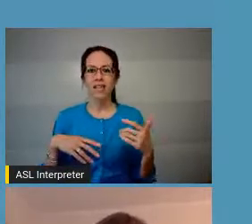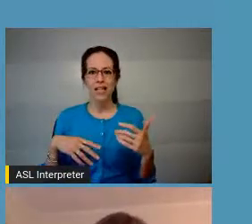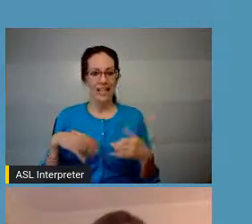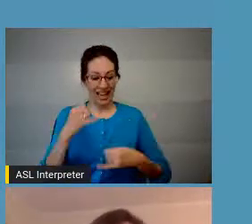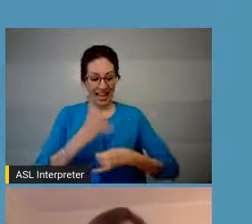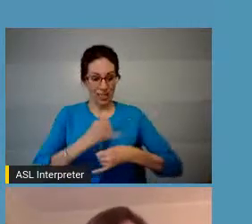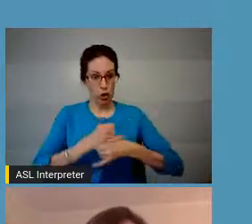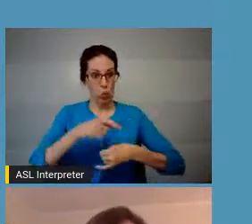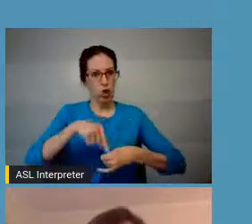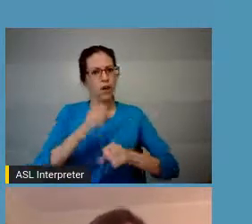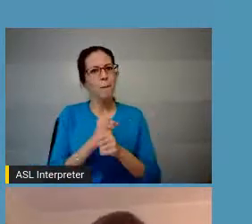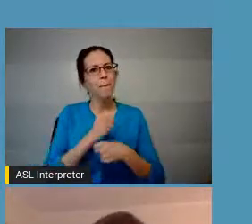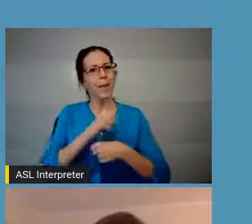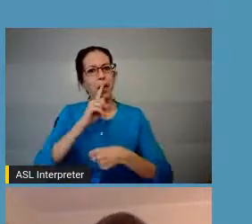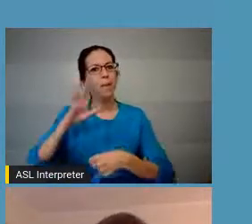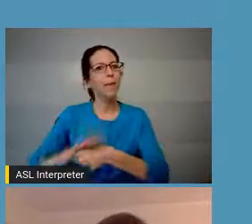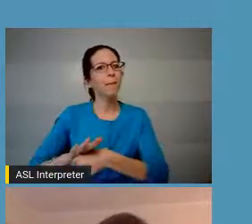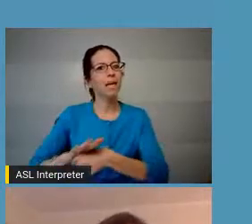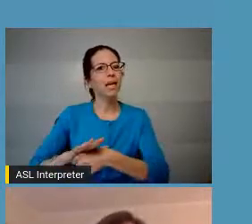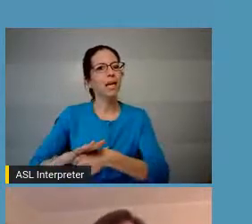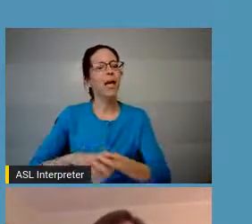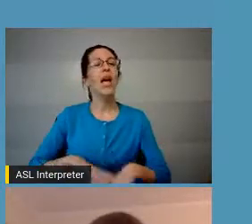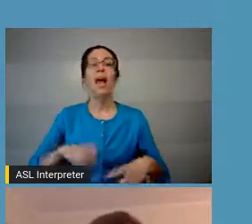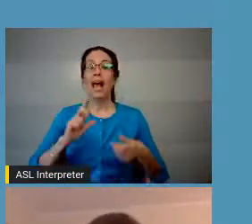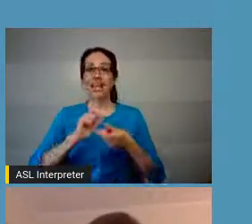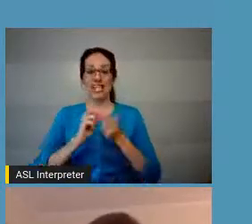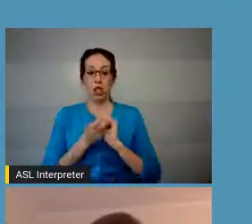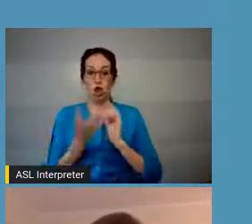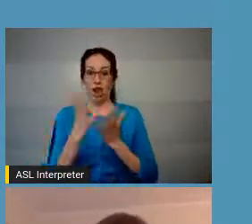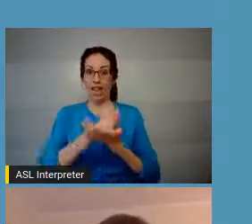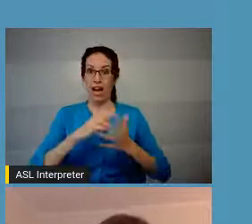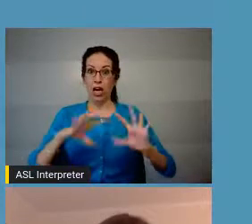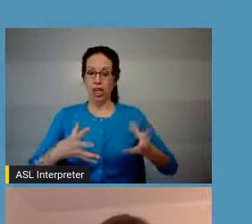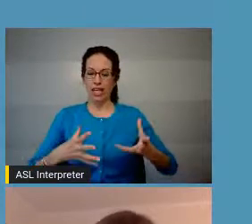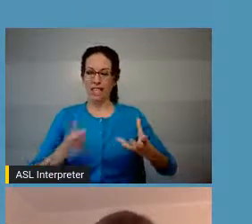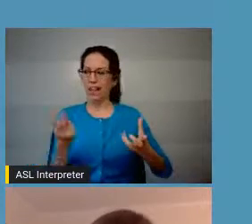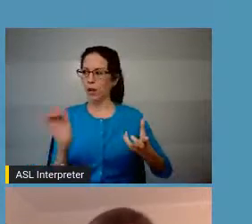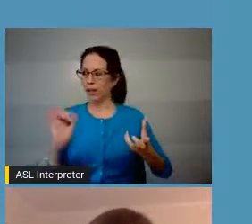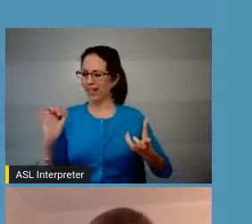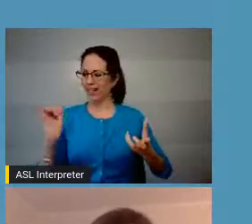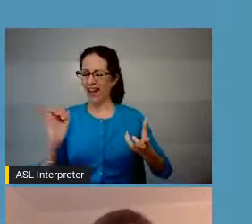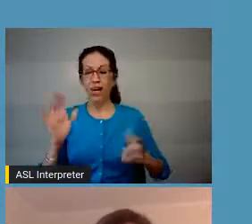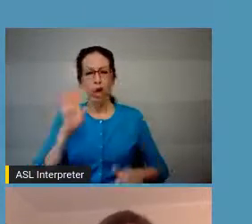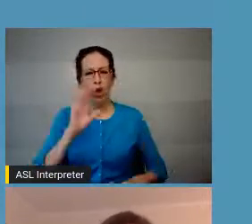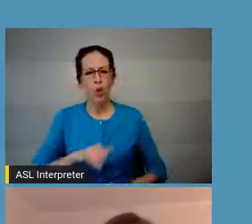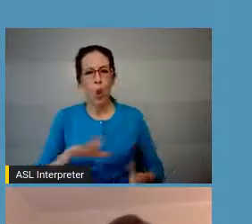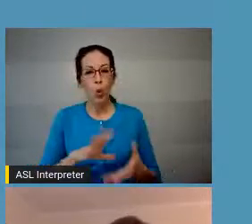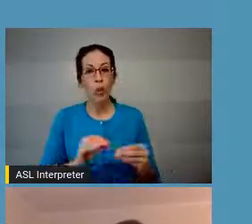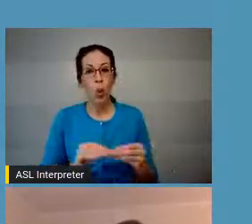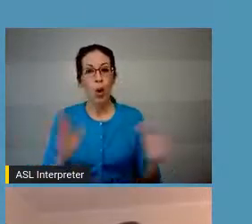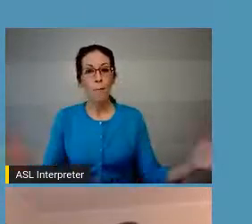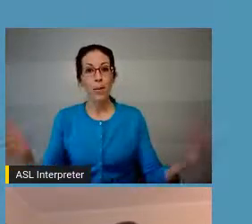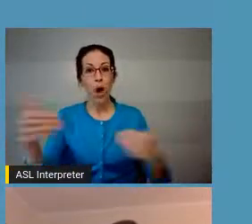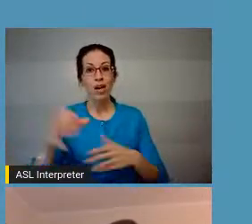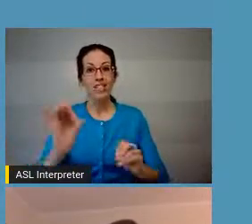commitment. Digital collections are a little bit like that proverbial box of puppies where people are like, here, they're free. And you're like, oh,